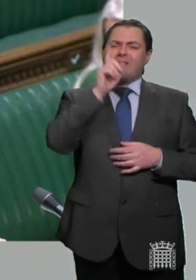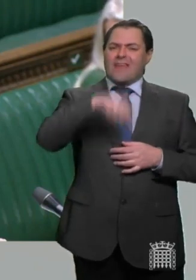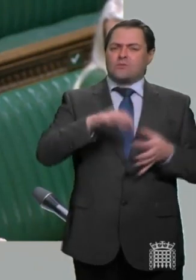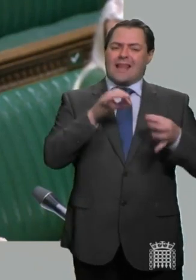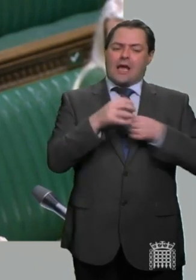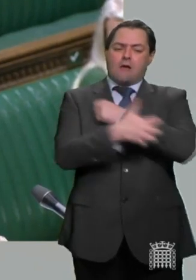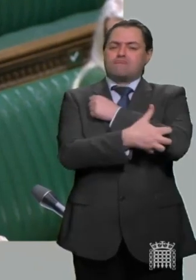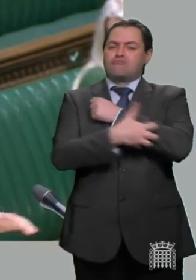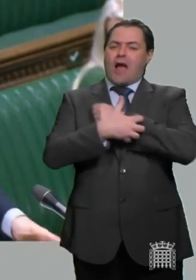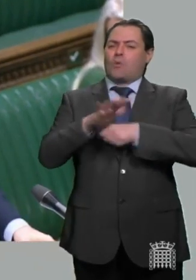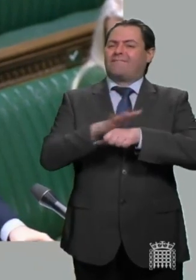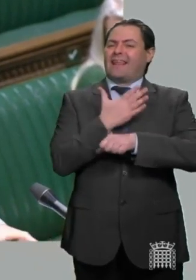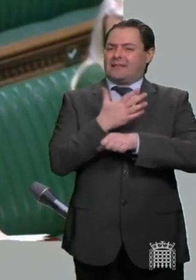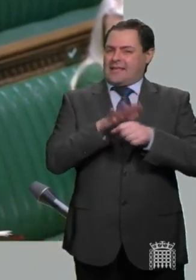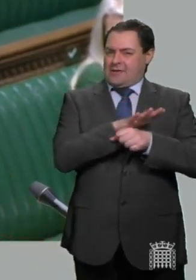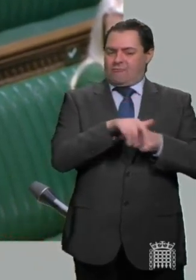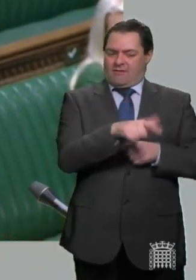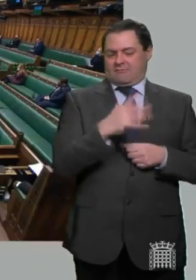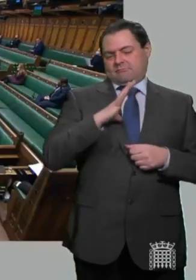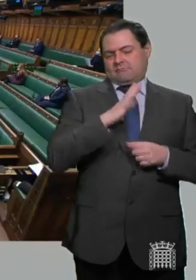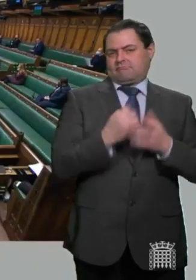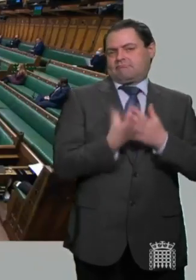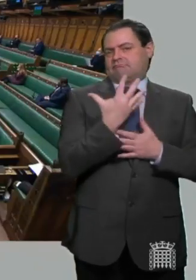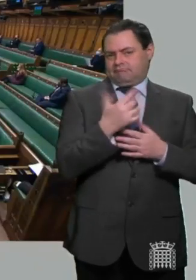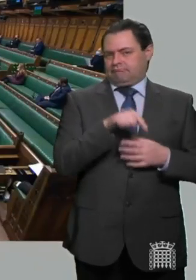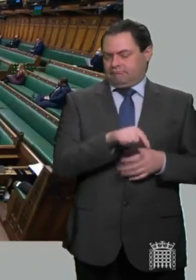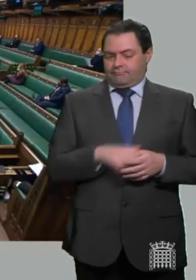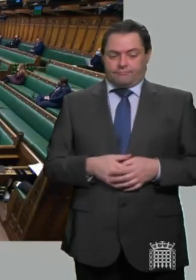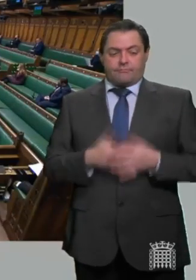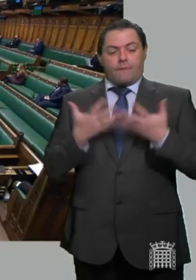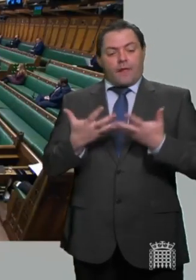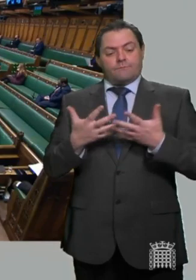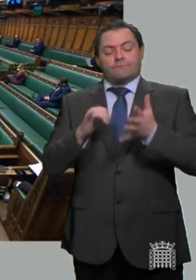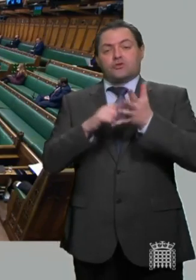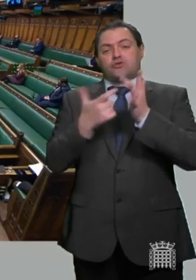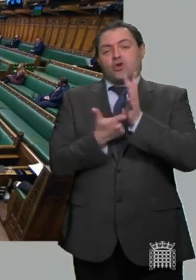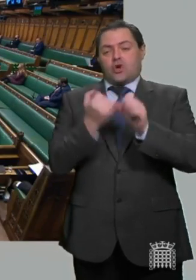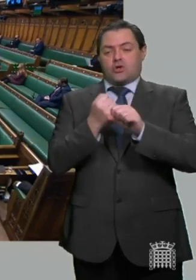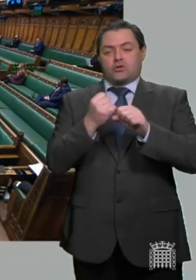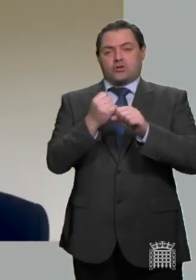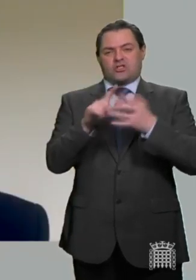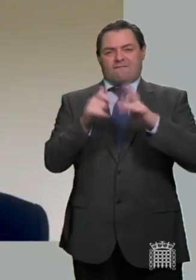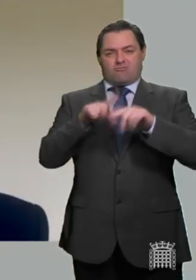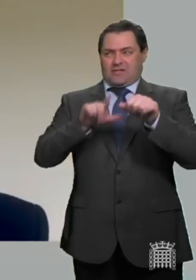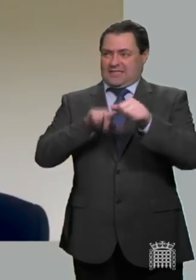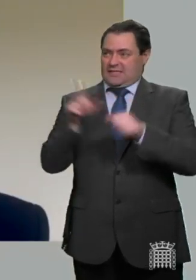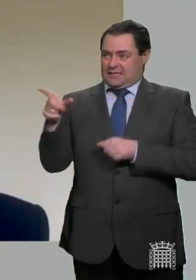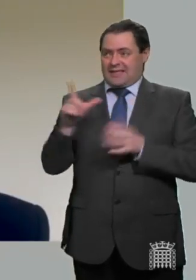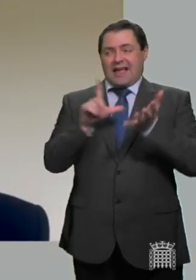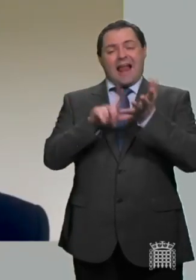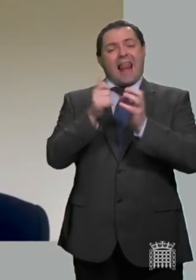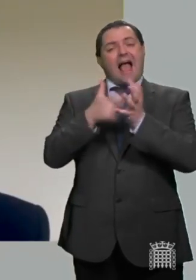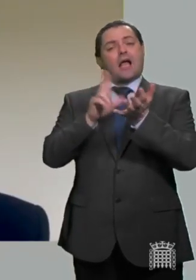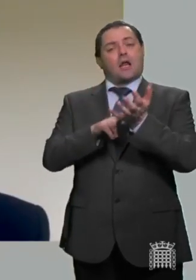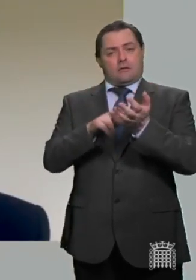brownfield sites across the country. Let's head to Sir Geoffrey Donaldson. Sir Geoffrey. Mr Speaker, we are now